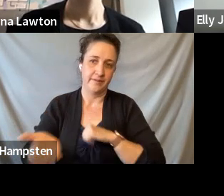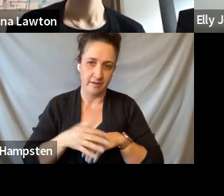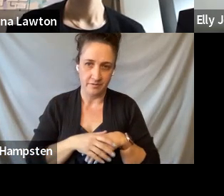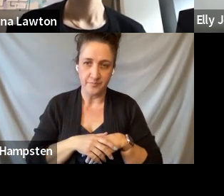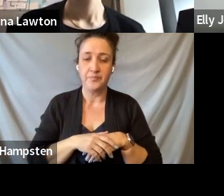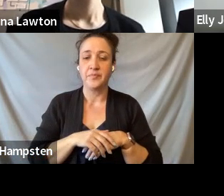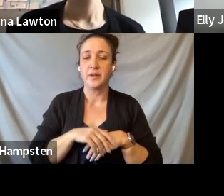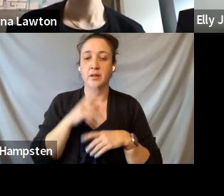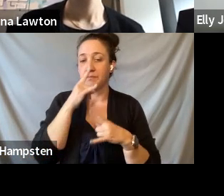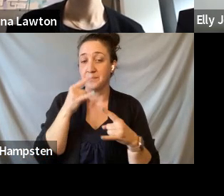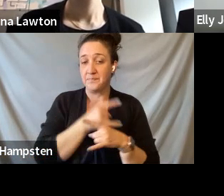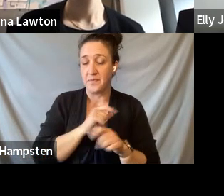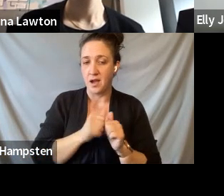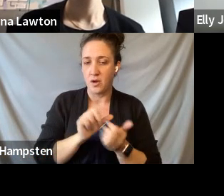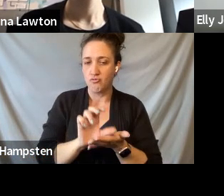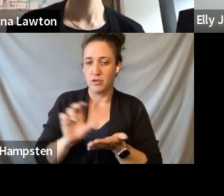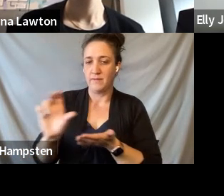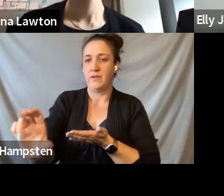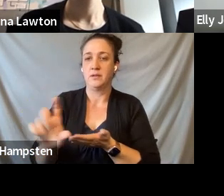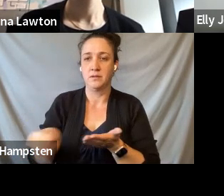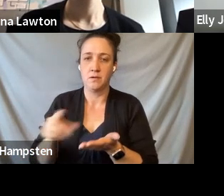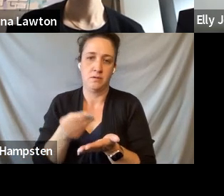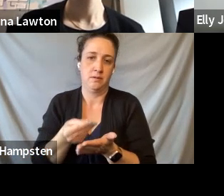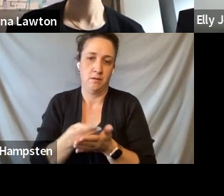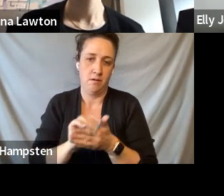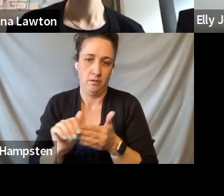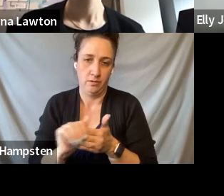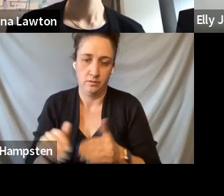The trick is how to reinvest those dollars.